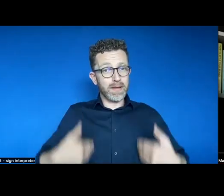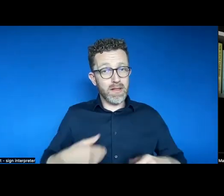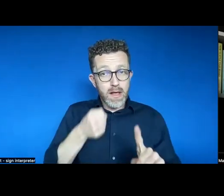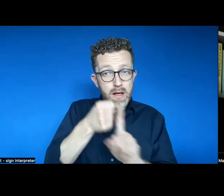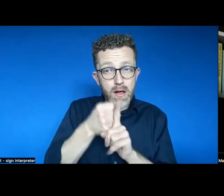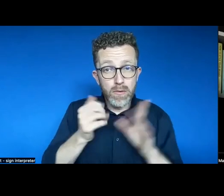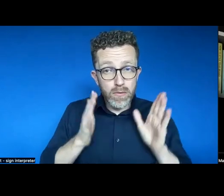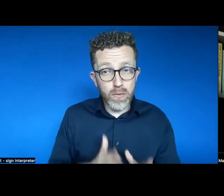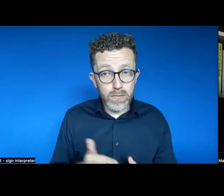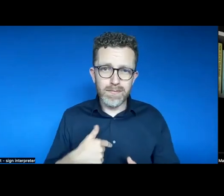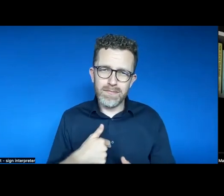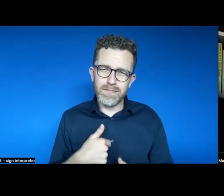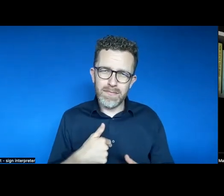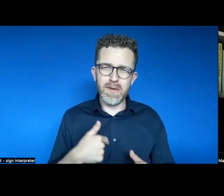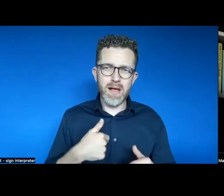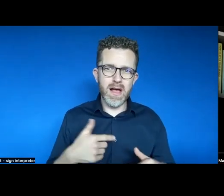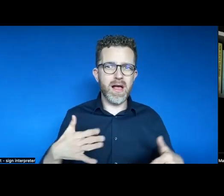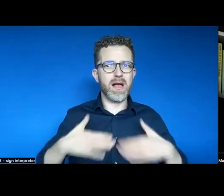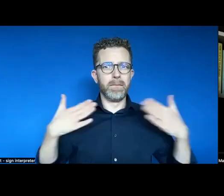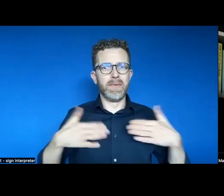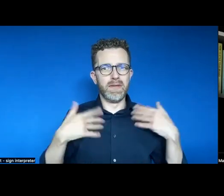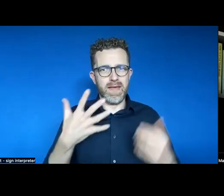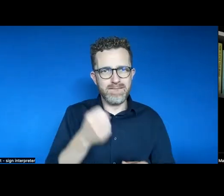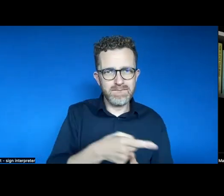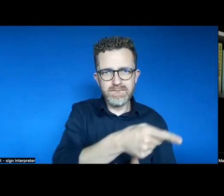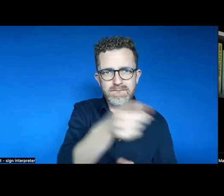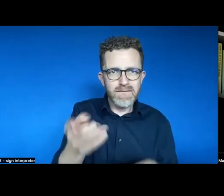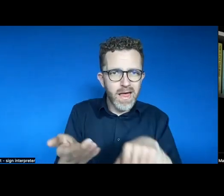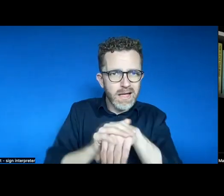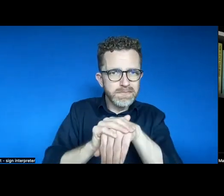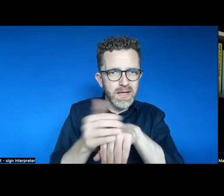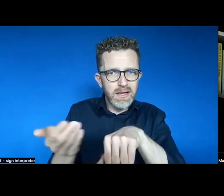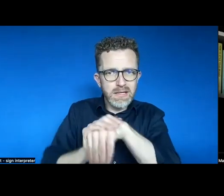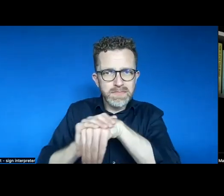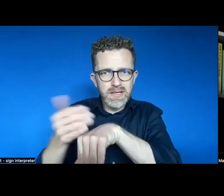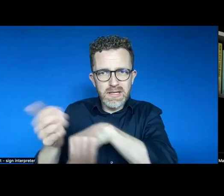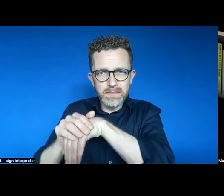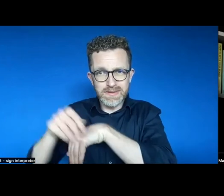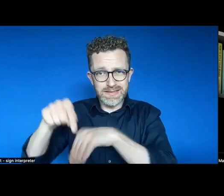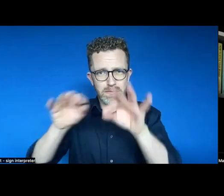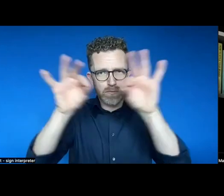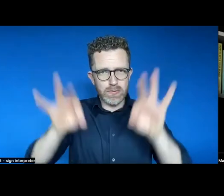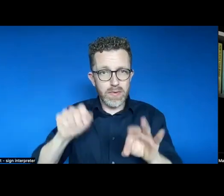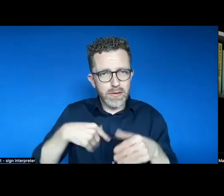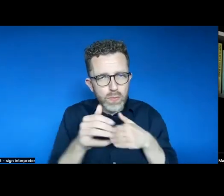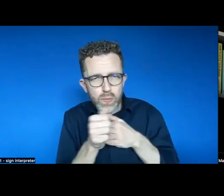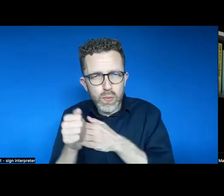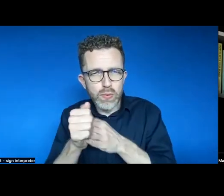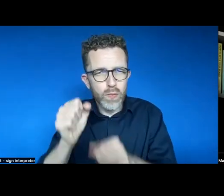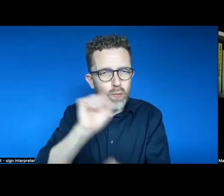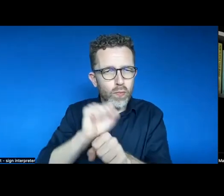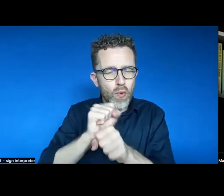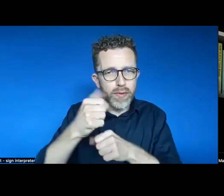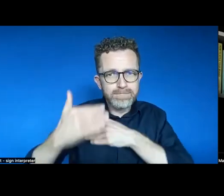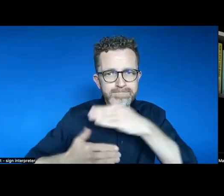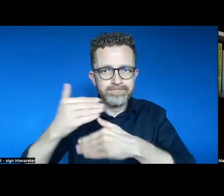Just a quick one for international organizations, particularly INGOs who have reached out to me bilaterally. I would